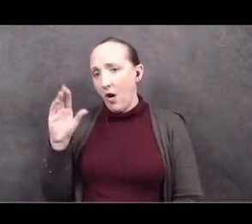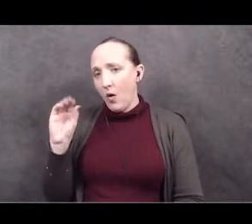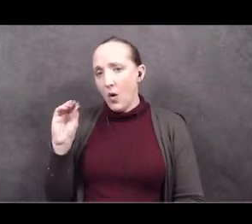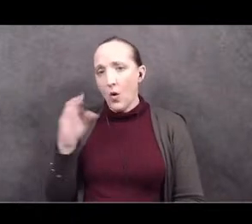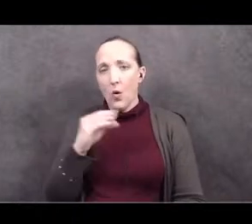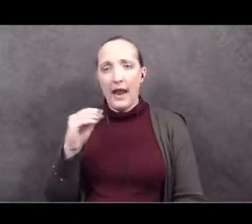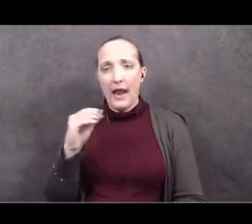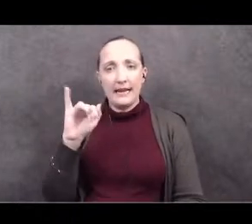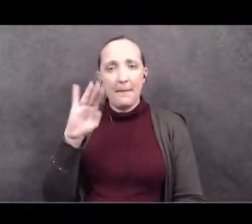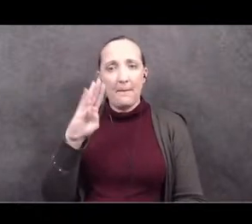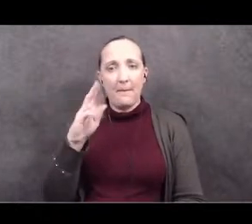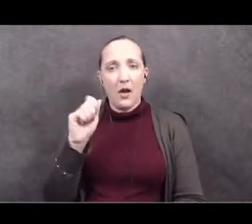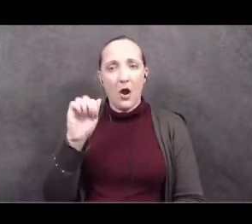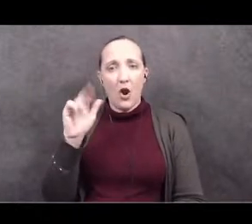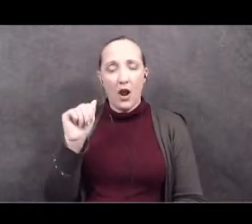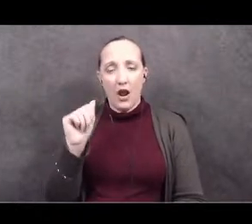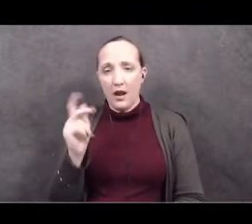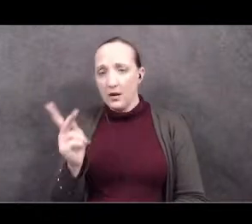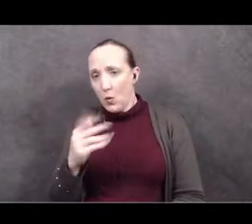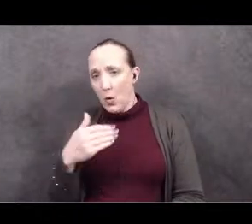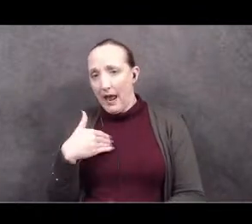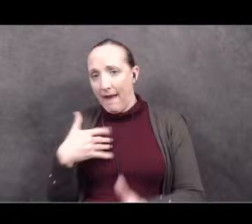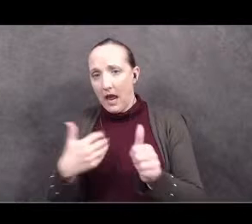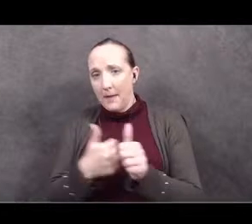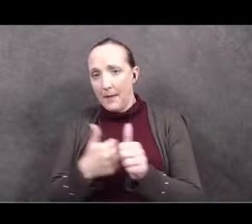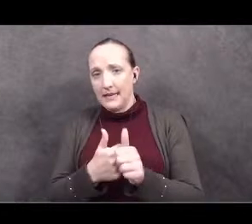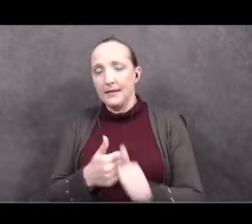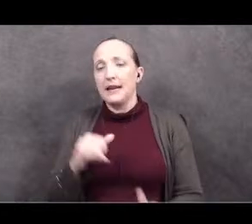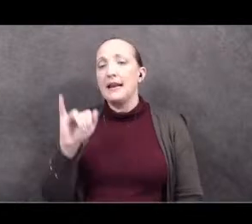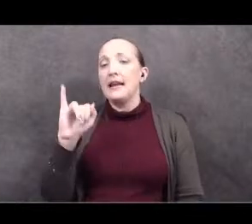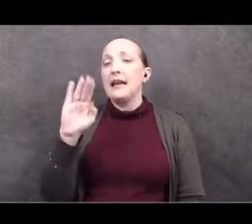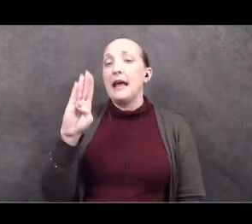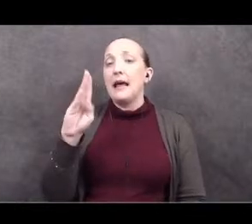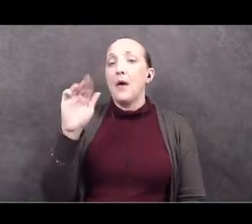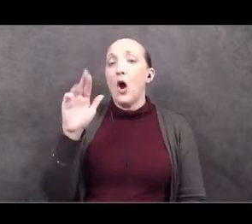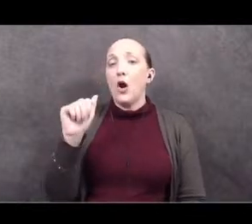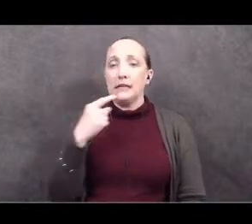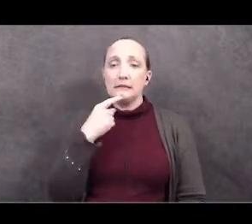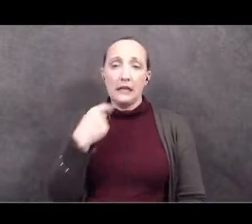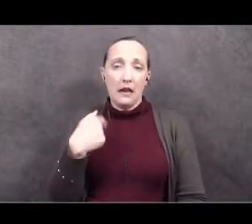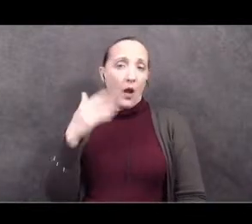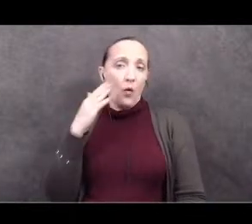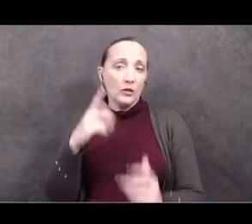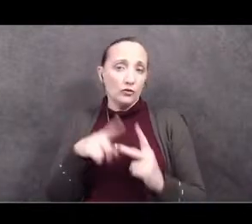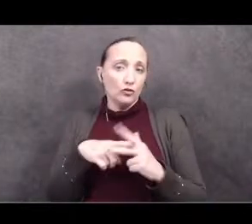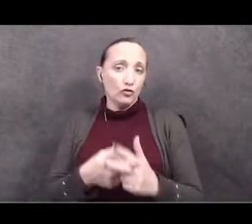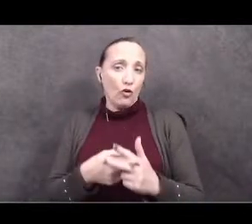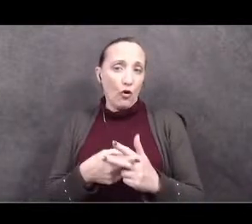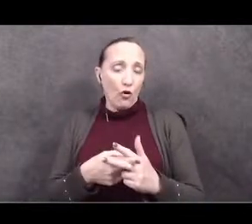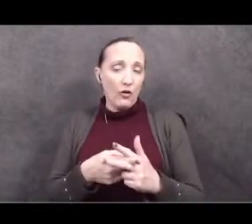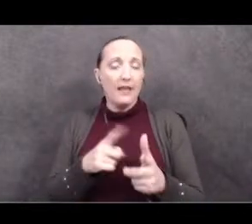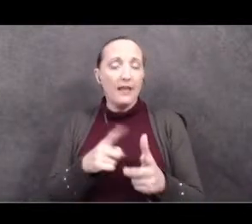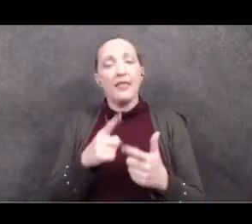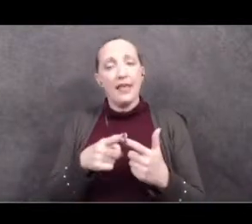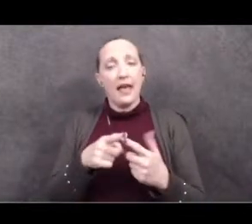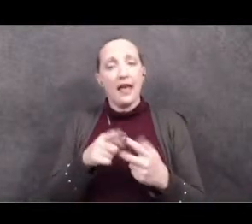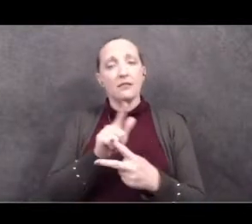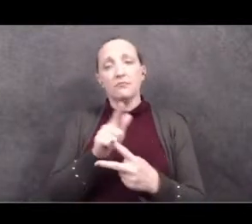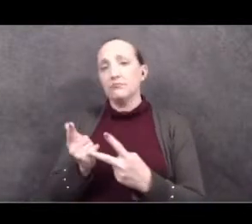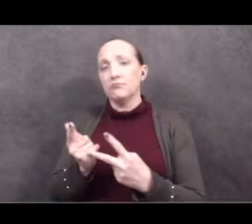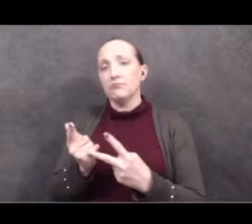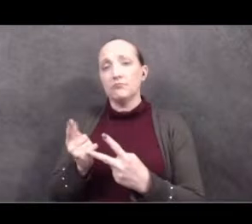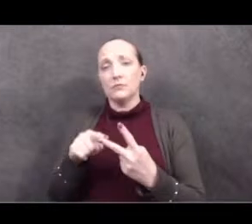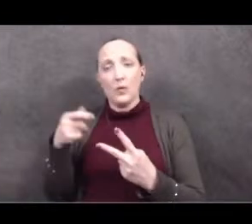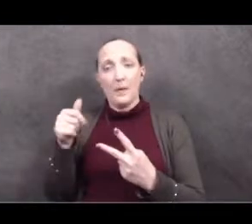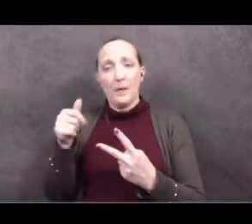an update um I guess I could uh get started and then uh I'll refer over to p if she